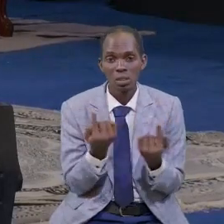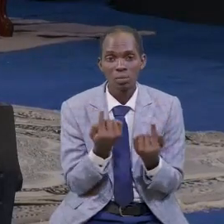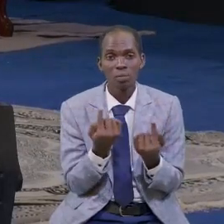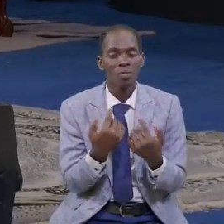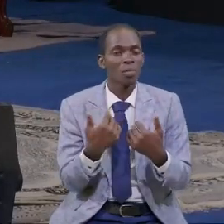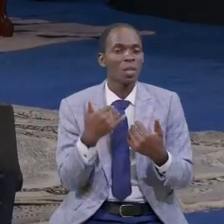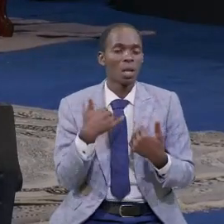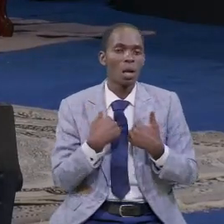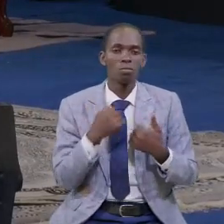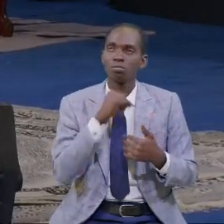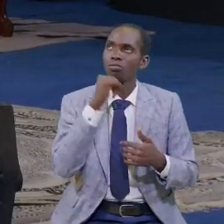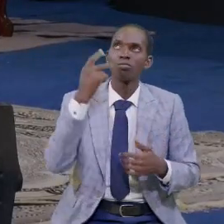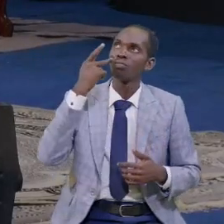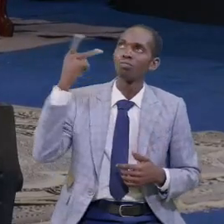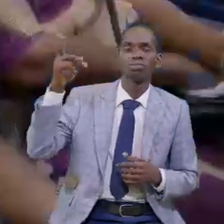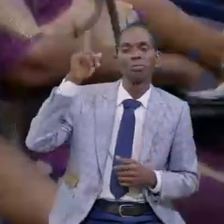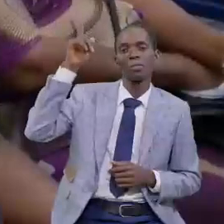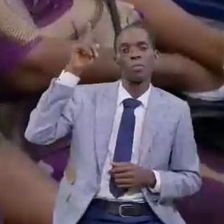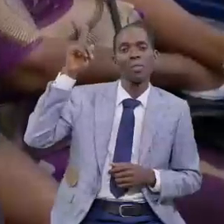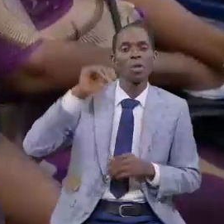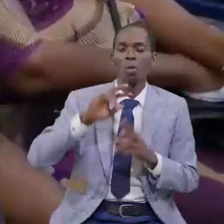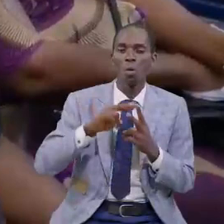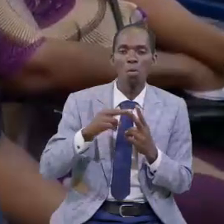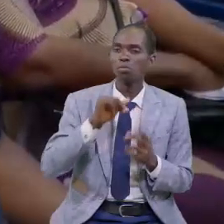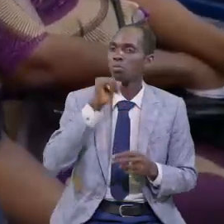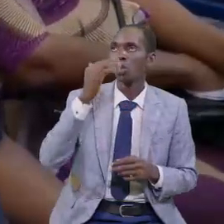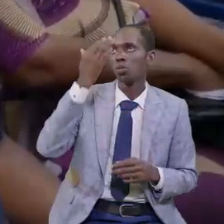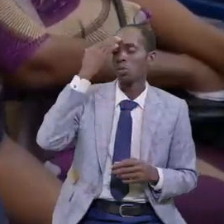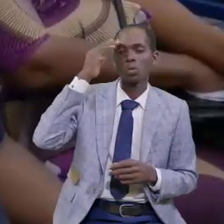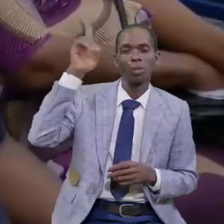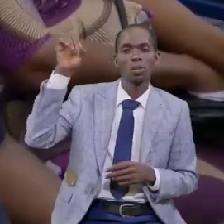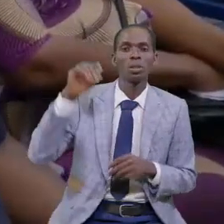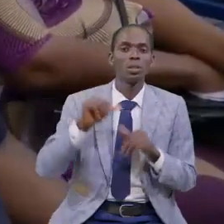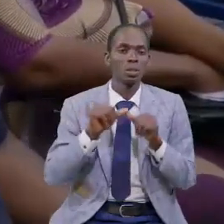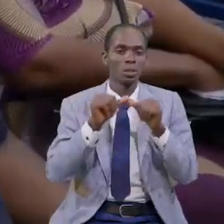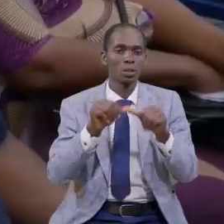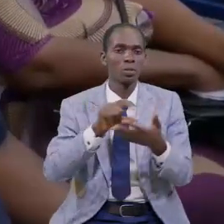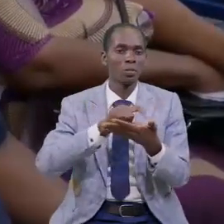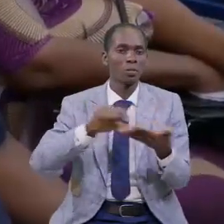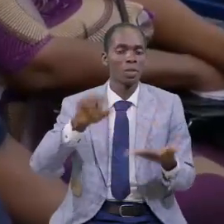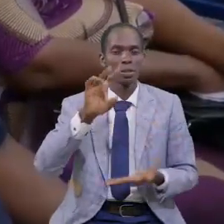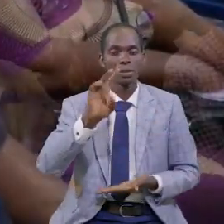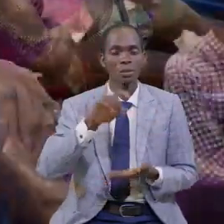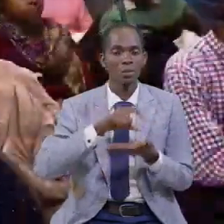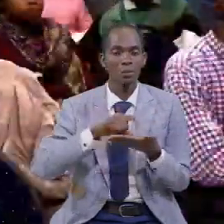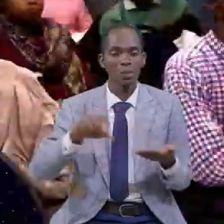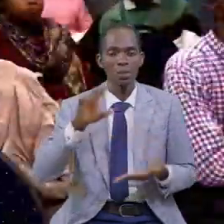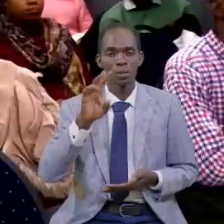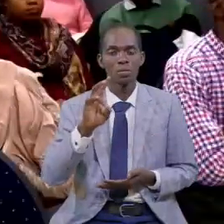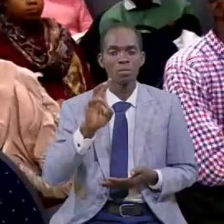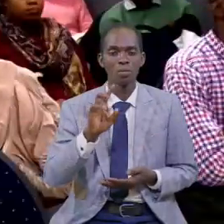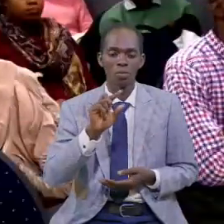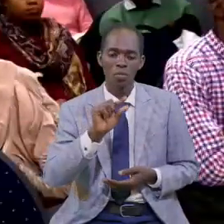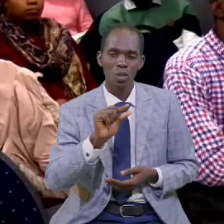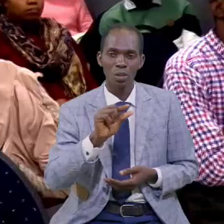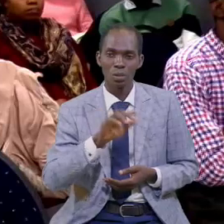him, neither known him. Look at verse 7 there. In verse 7, little children, let